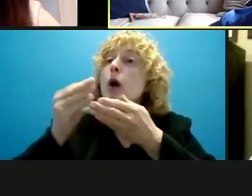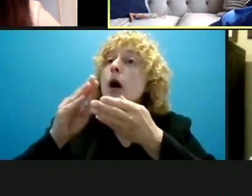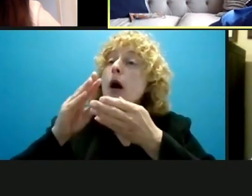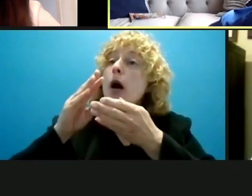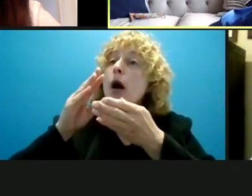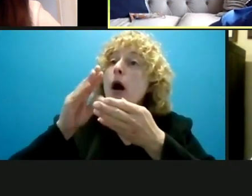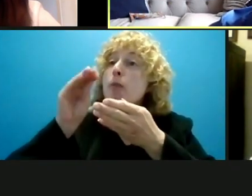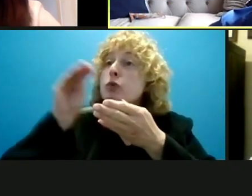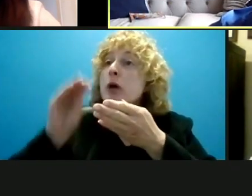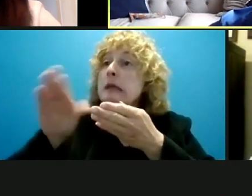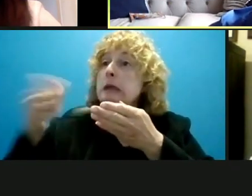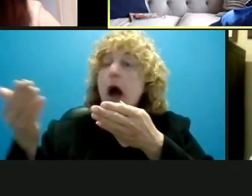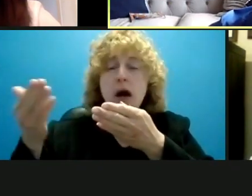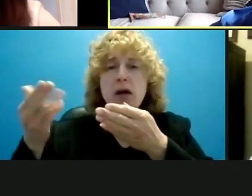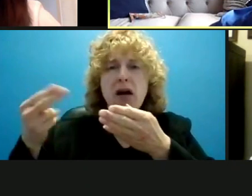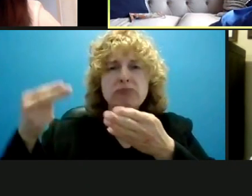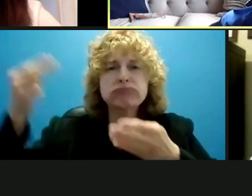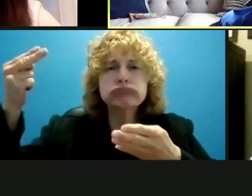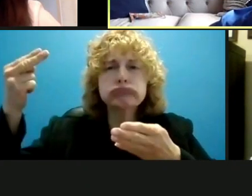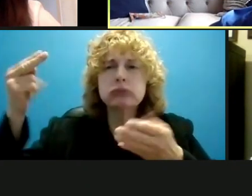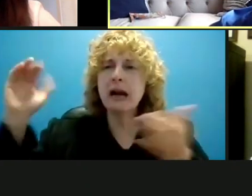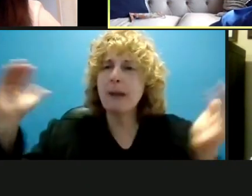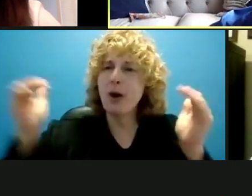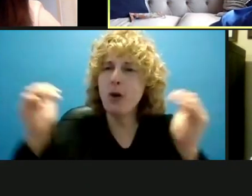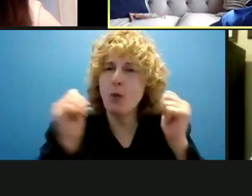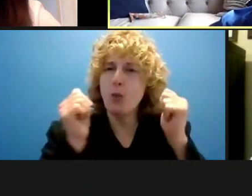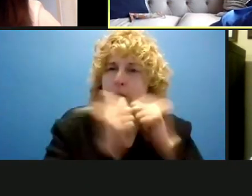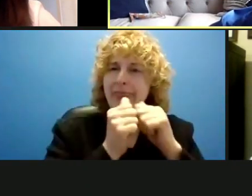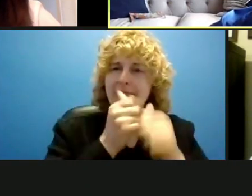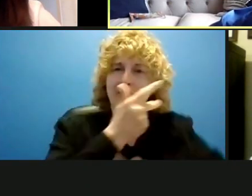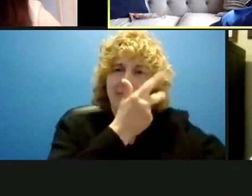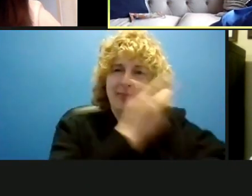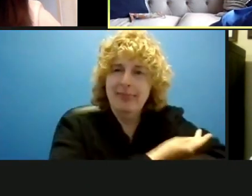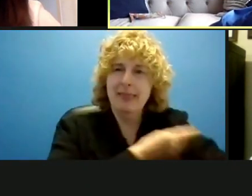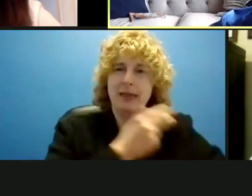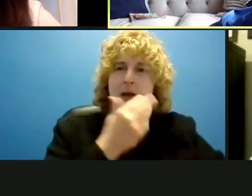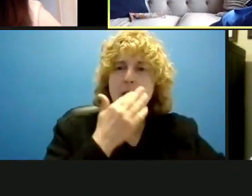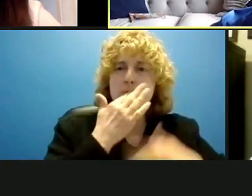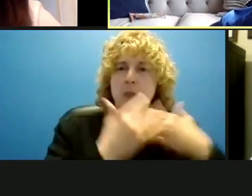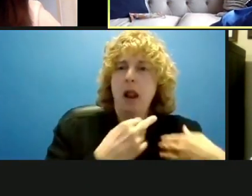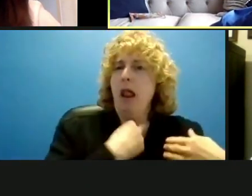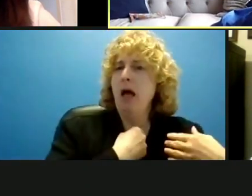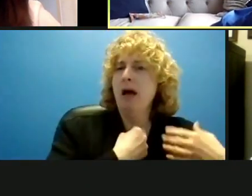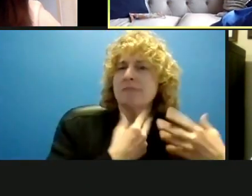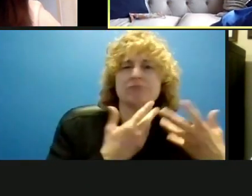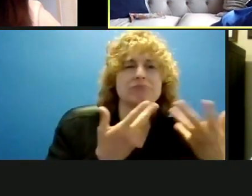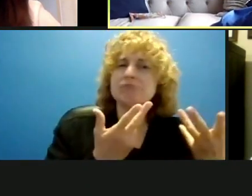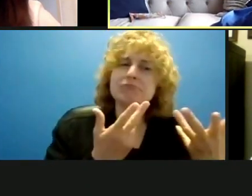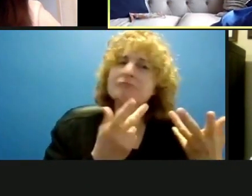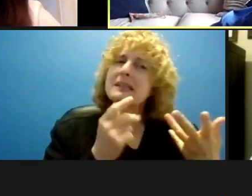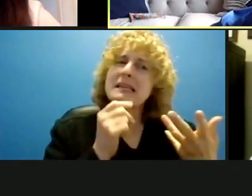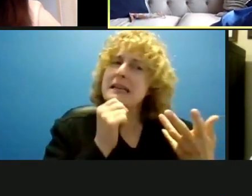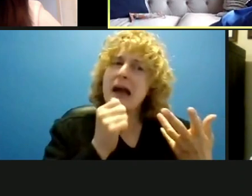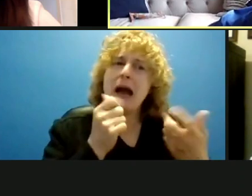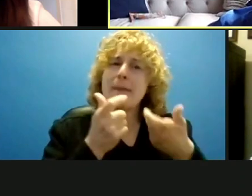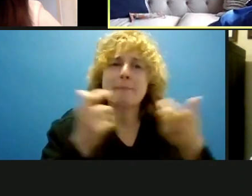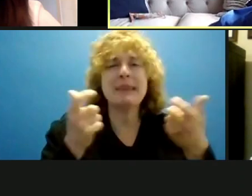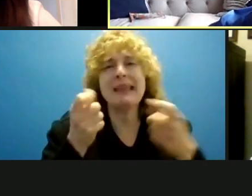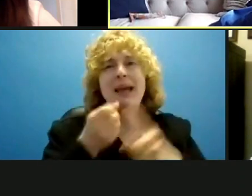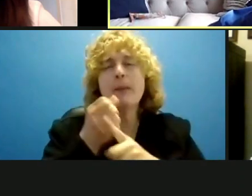clots out there. So all in all, I have not really seen a big impact on individuals after getting the vaccine. And I don't mean to